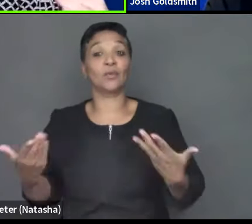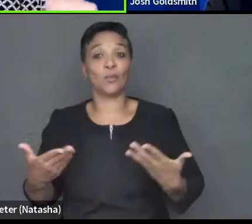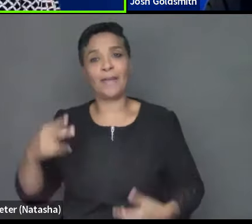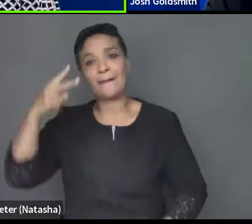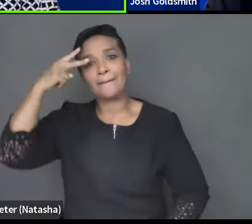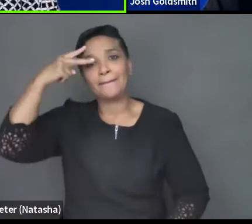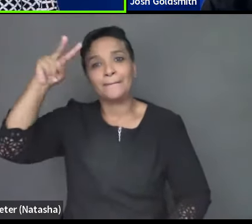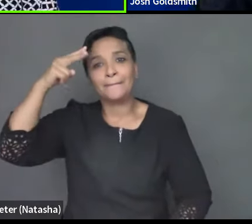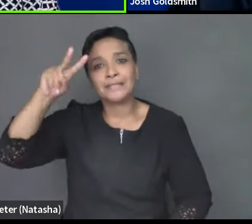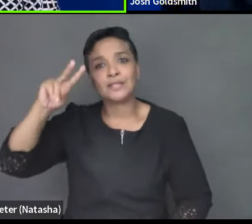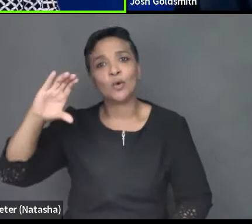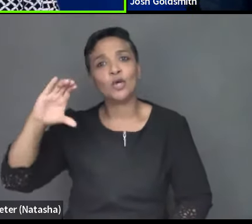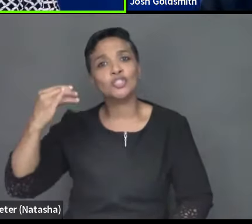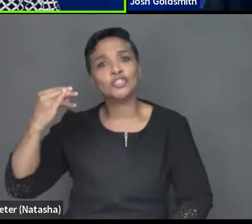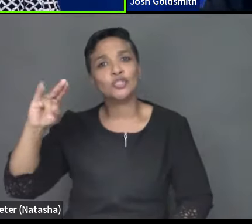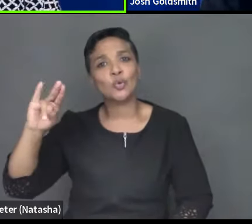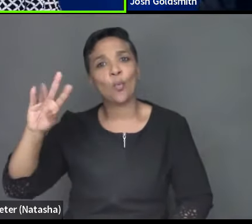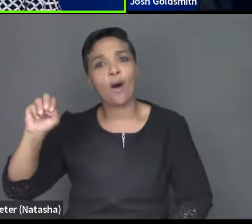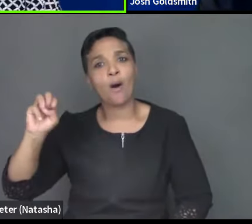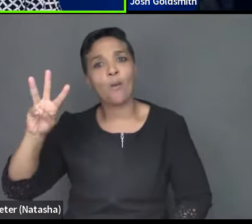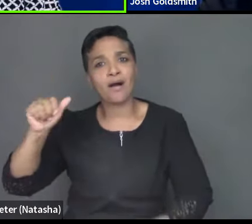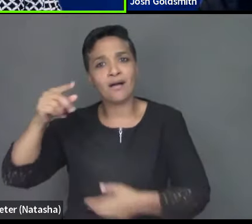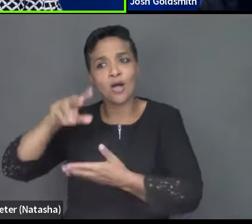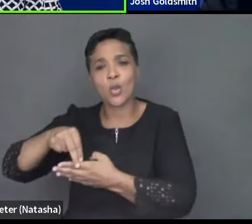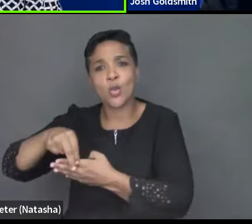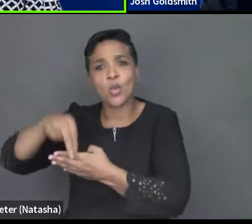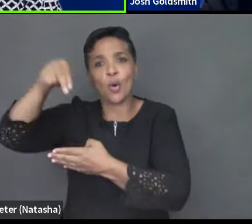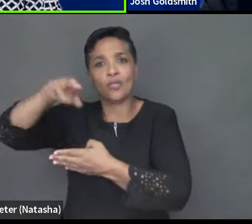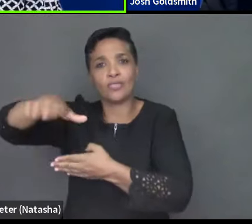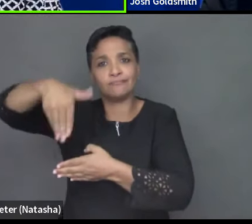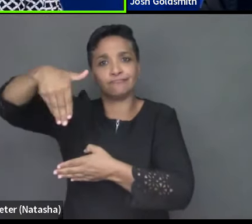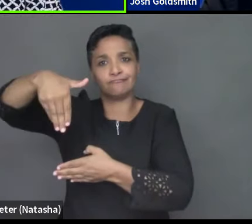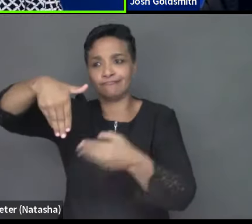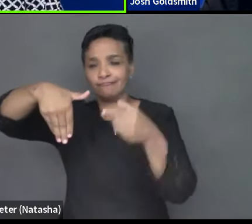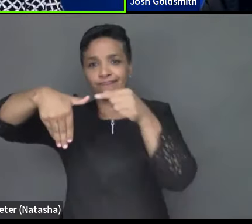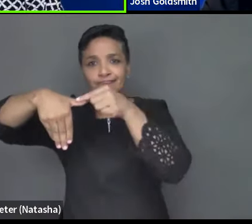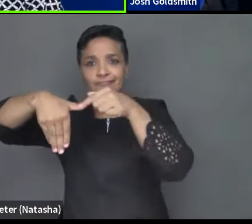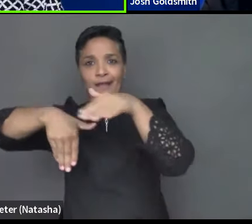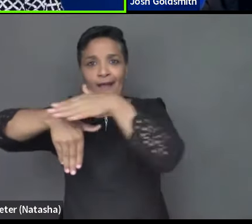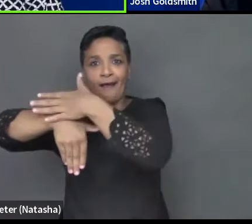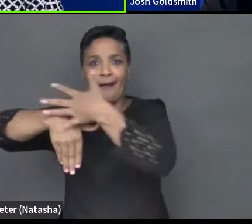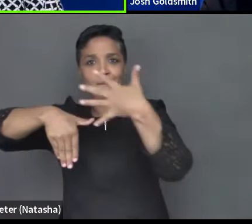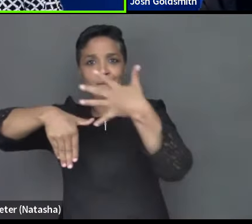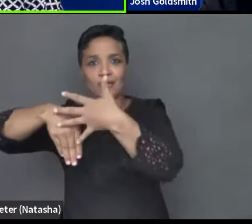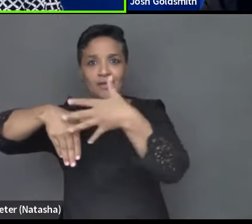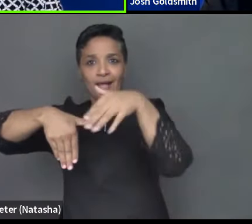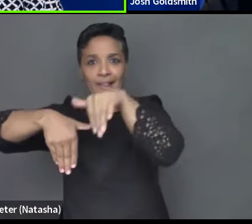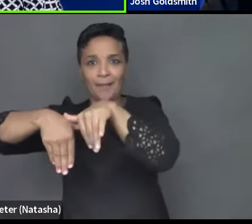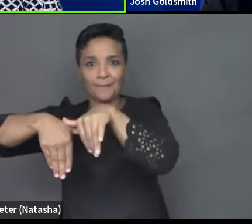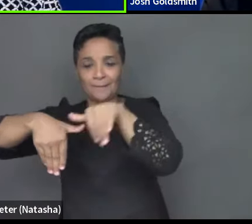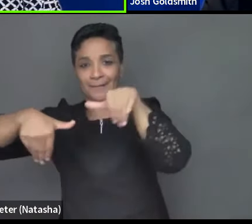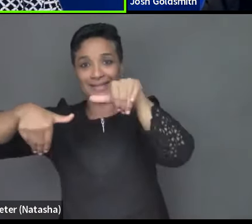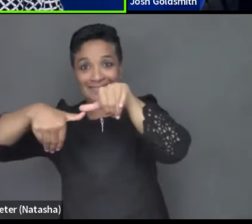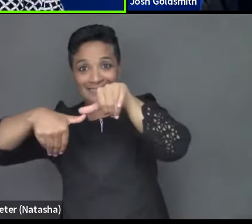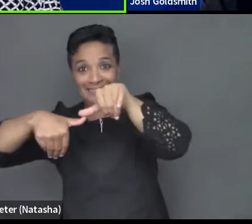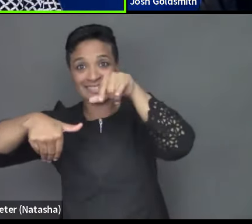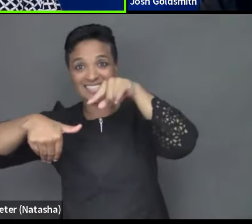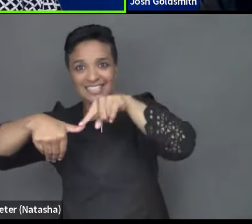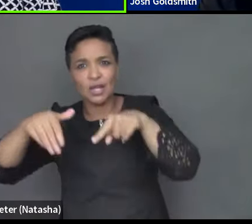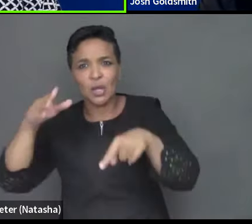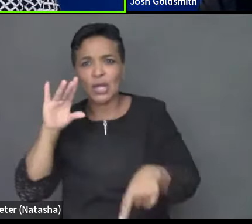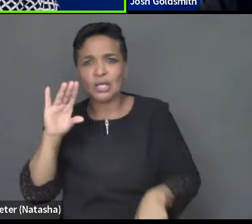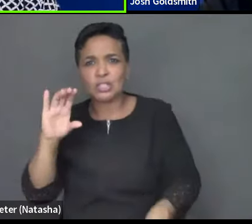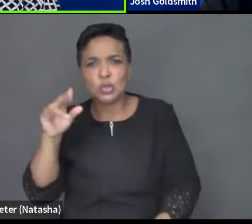in northern Mexico, close to the US border. And just for people who are wondering, No, there are no Chihuahua dogs roaming